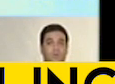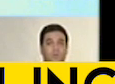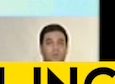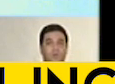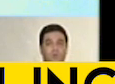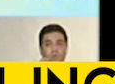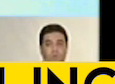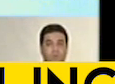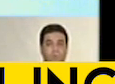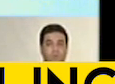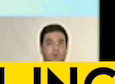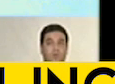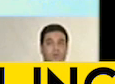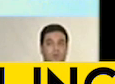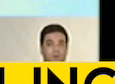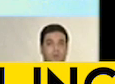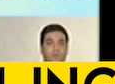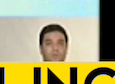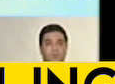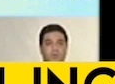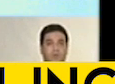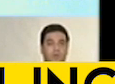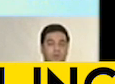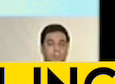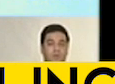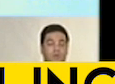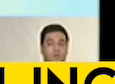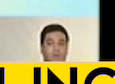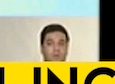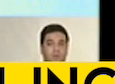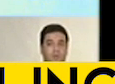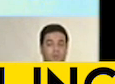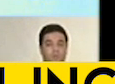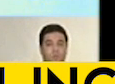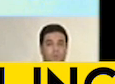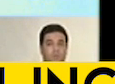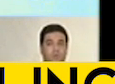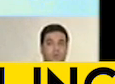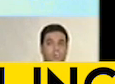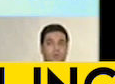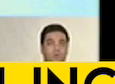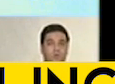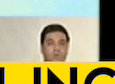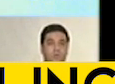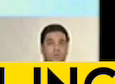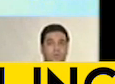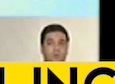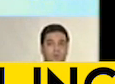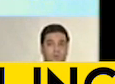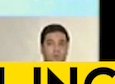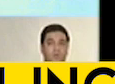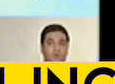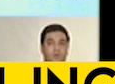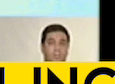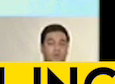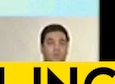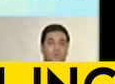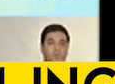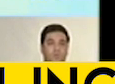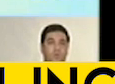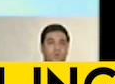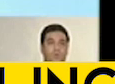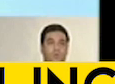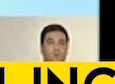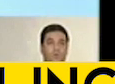meni so'rsa, salomimni degil. Aziz o'quvchilar, keling birgalikda bu ayrim so'zlarning lug'ati